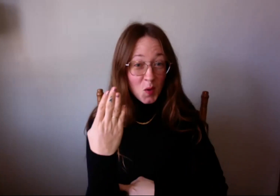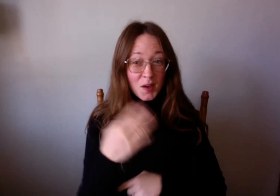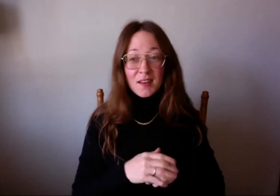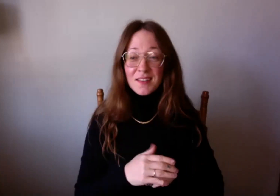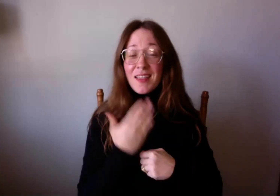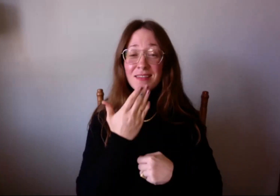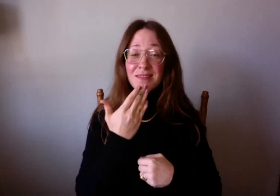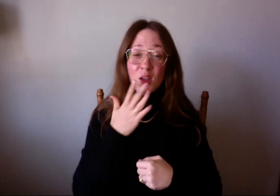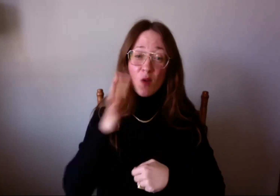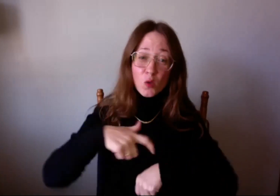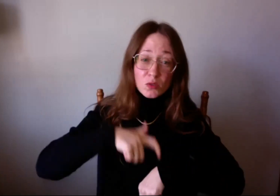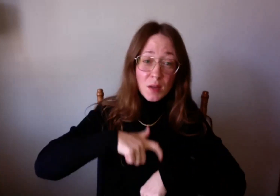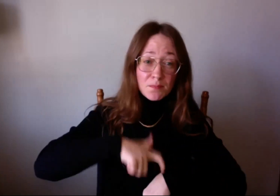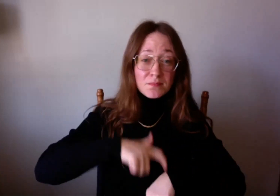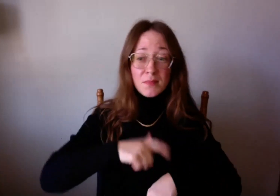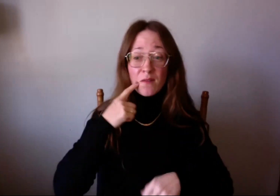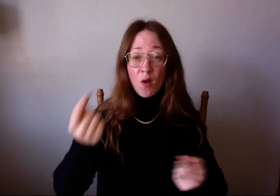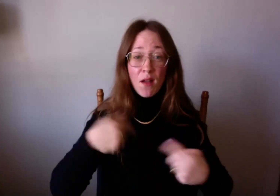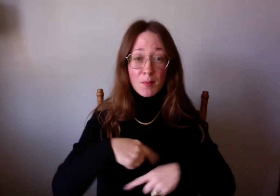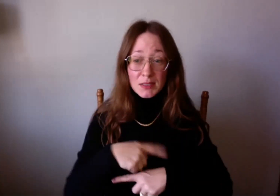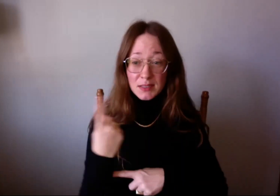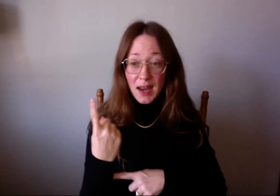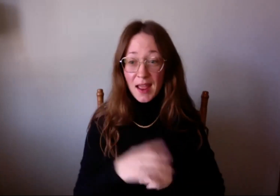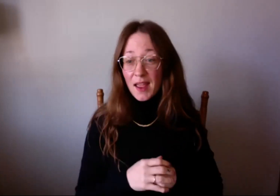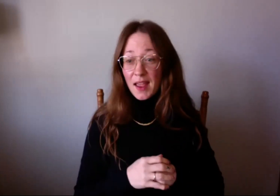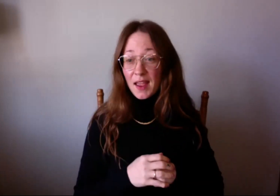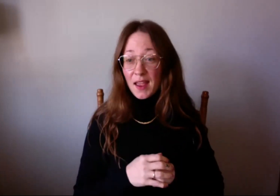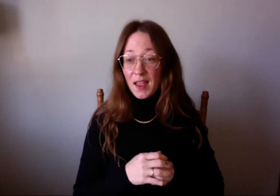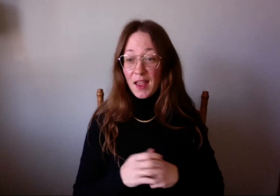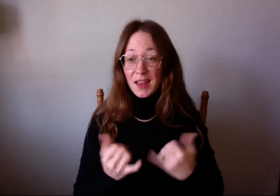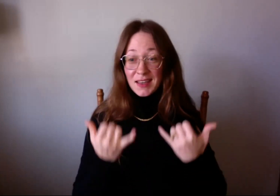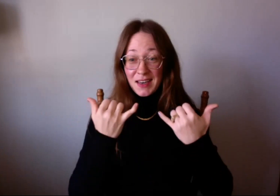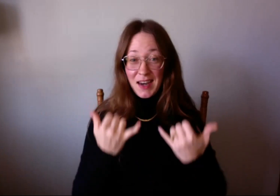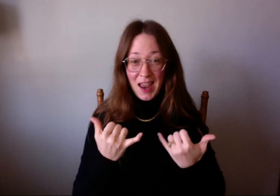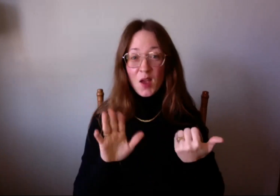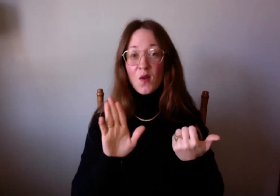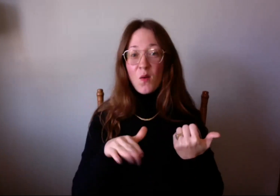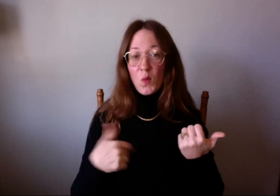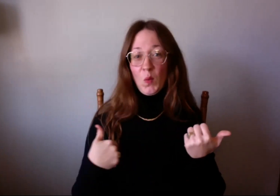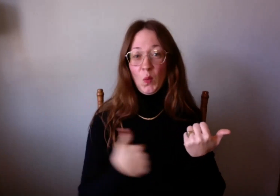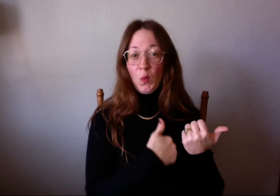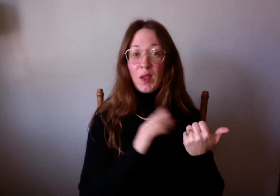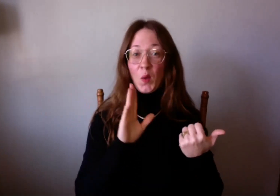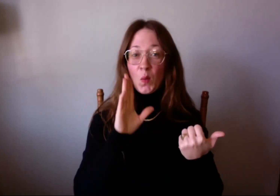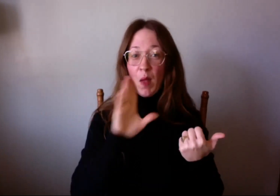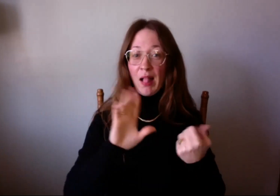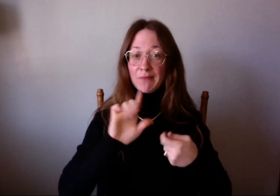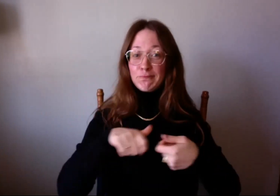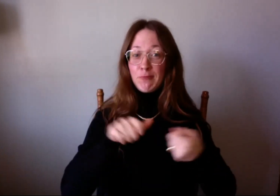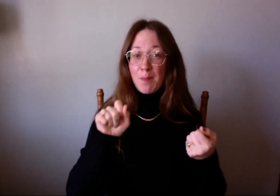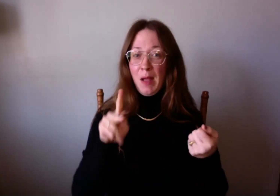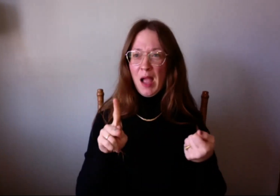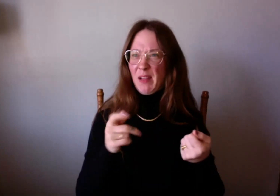with your time and joining us today. And at this point, we will be closing this session a few